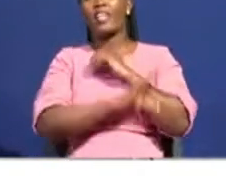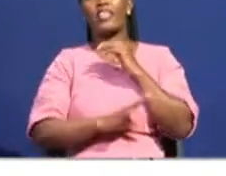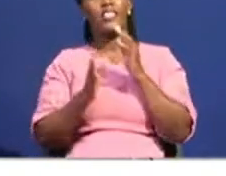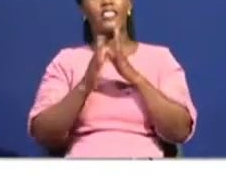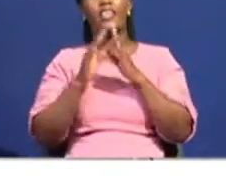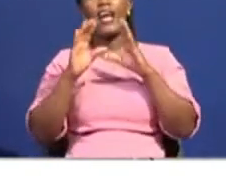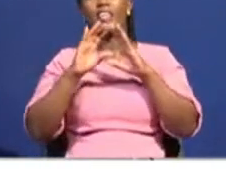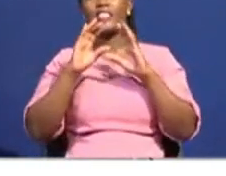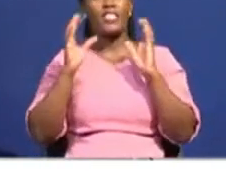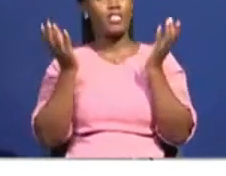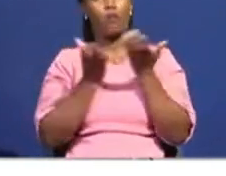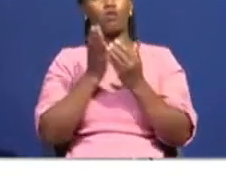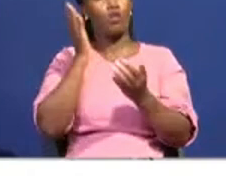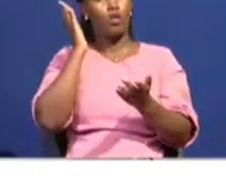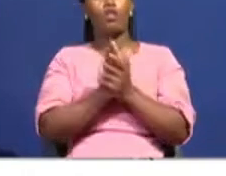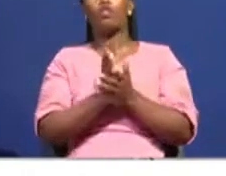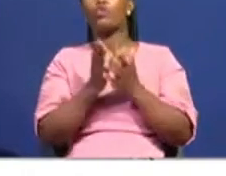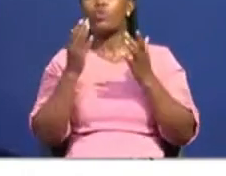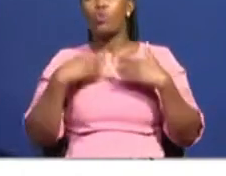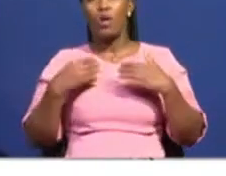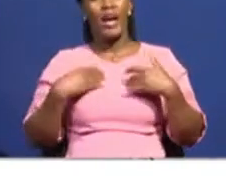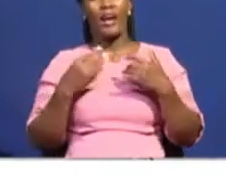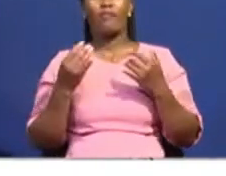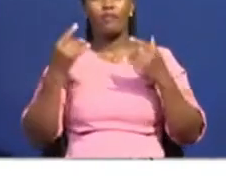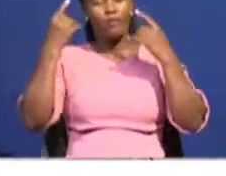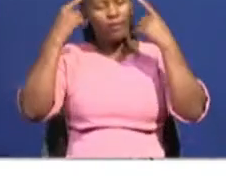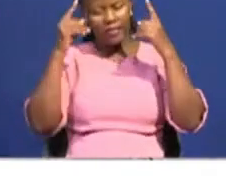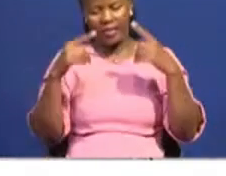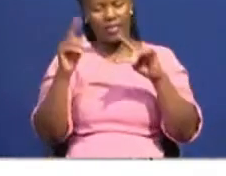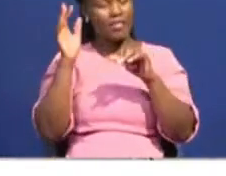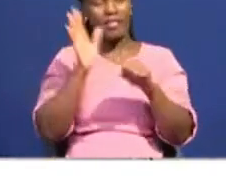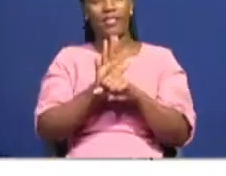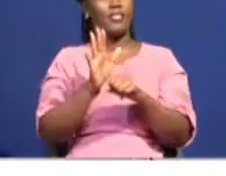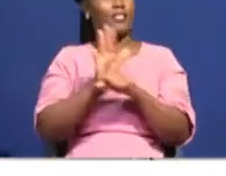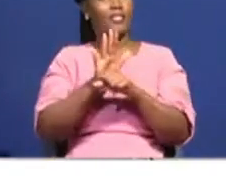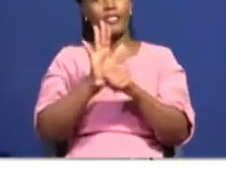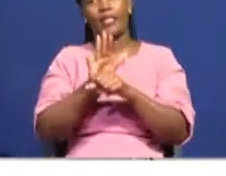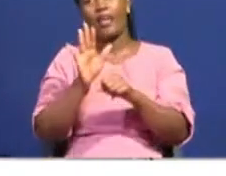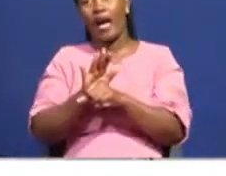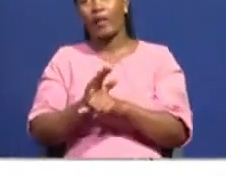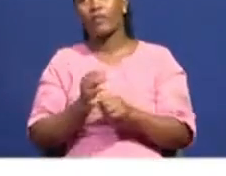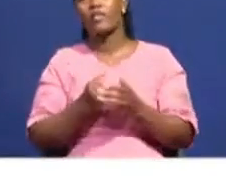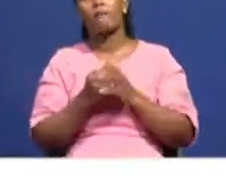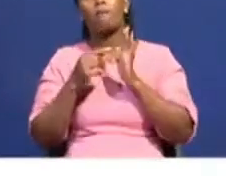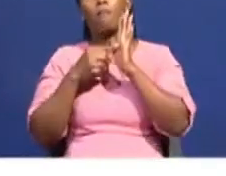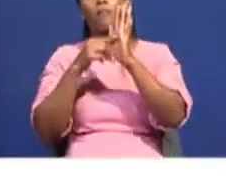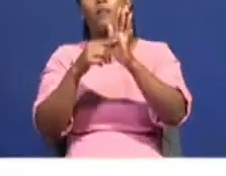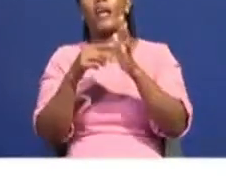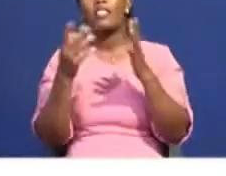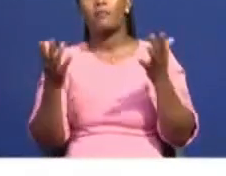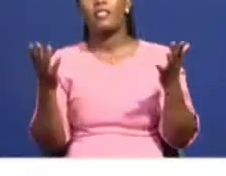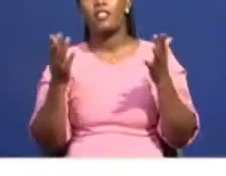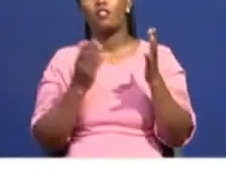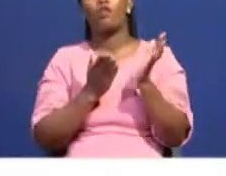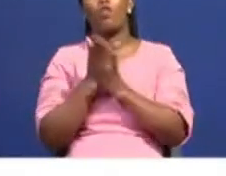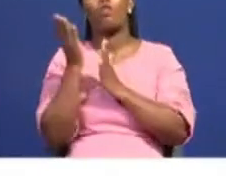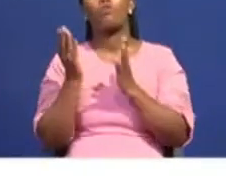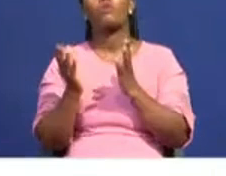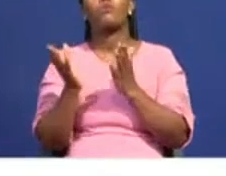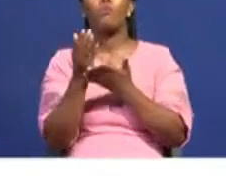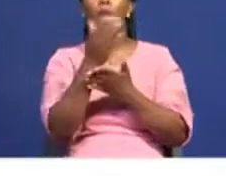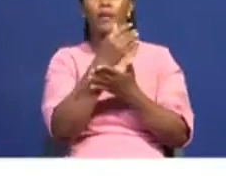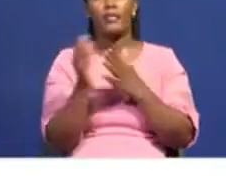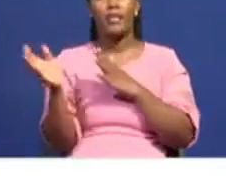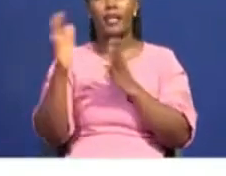globe, we've made quite some significant progress over the last couple of months, especially in terms of mobilizing climate finance